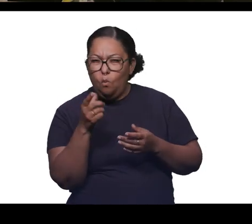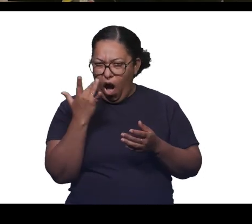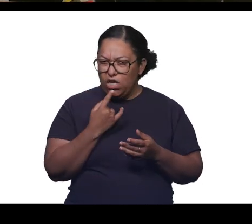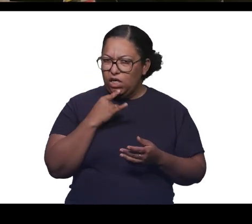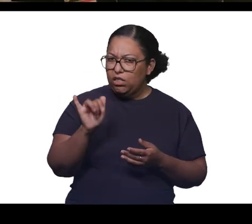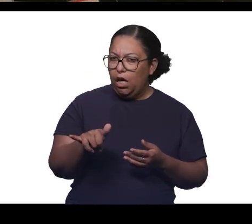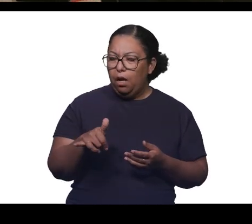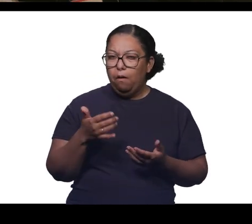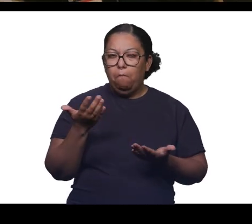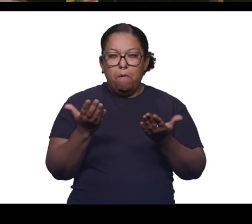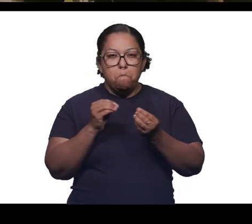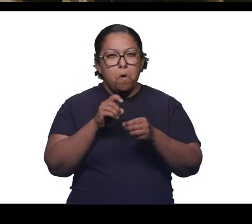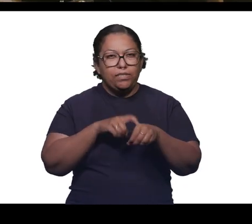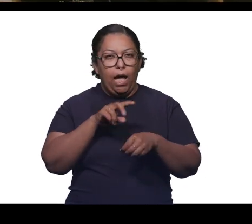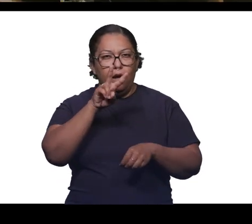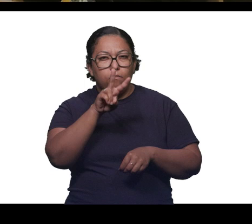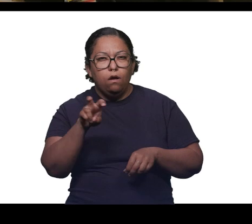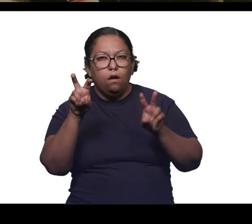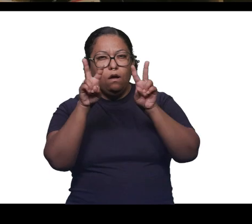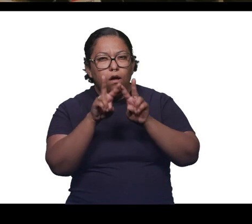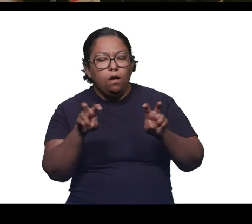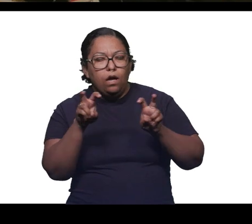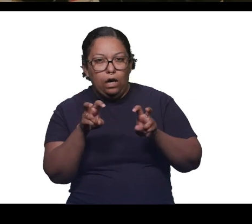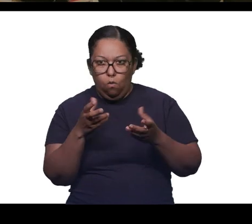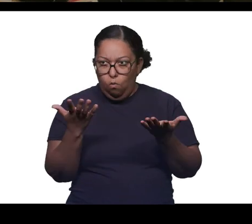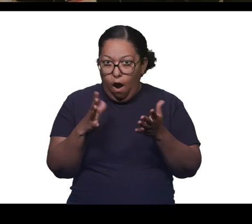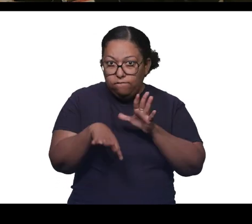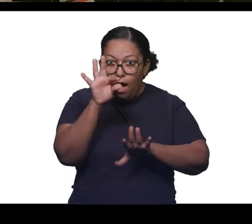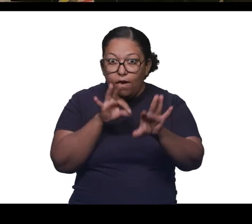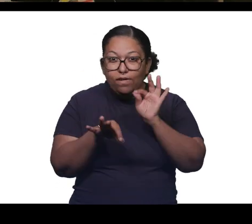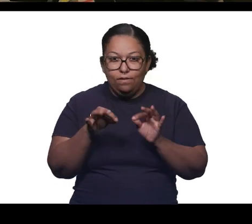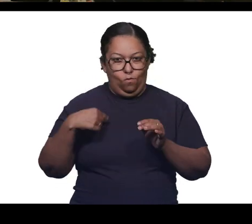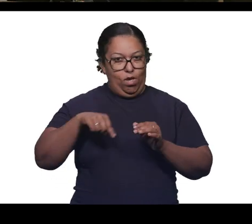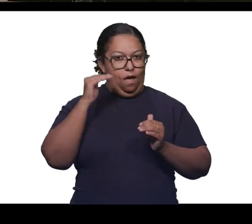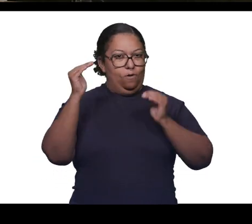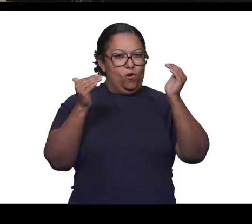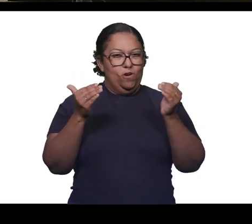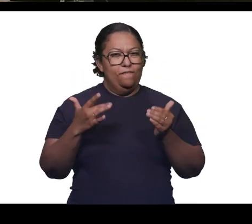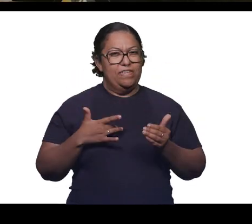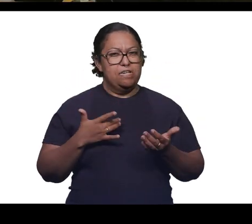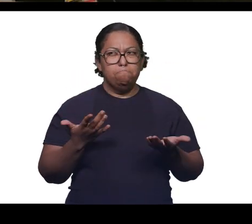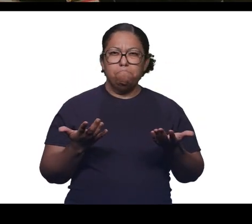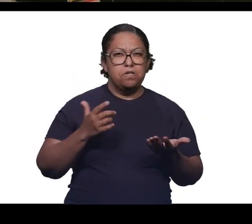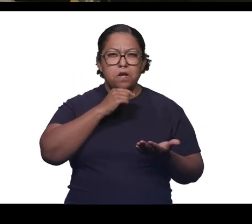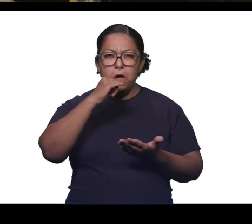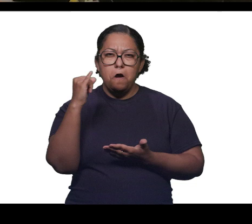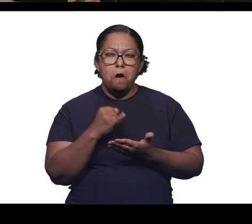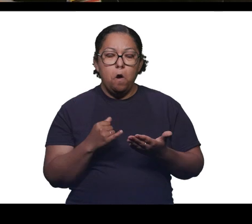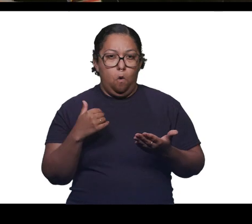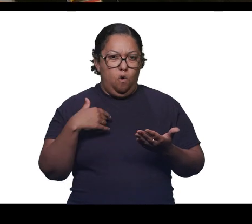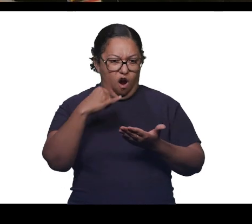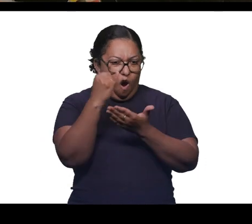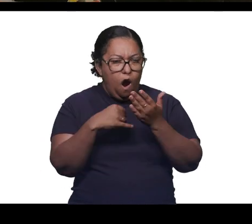more can we find? As grown-ups, we might feel that we're not artistic or I don't know how to talk about art. The great